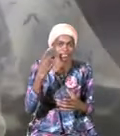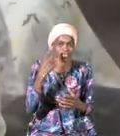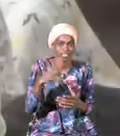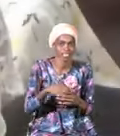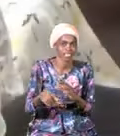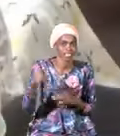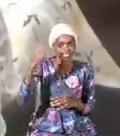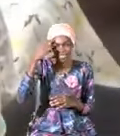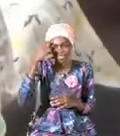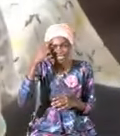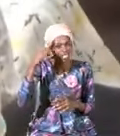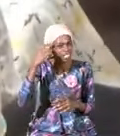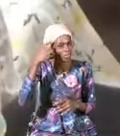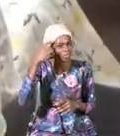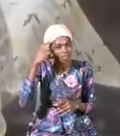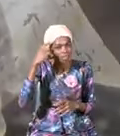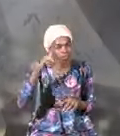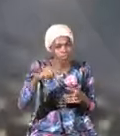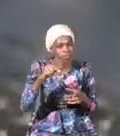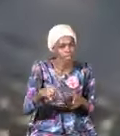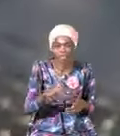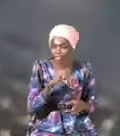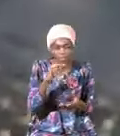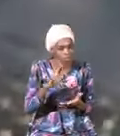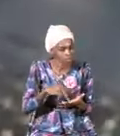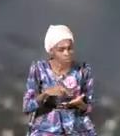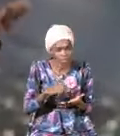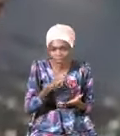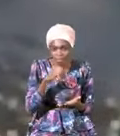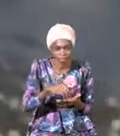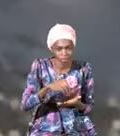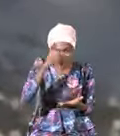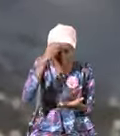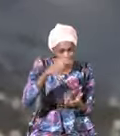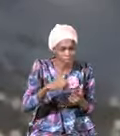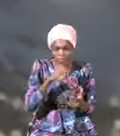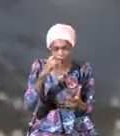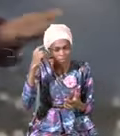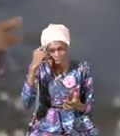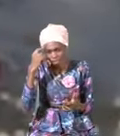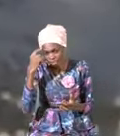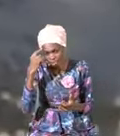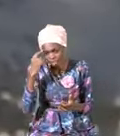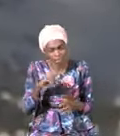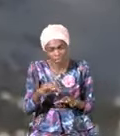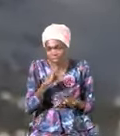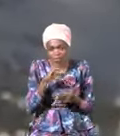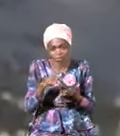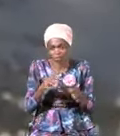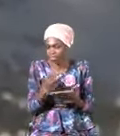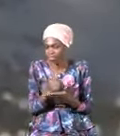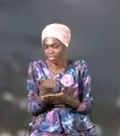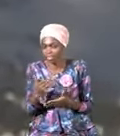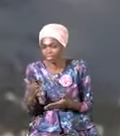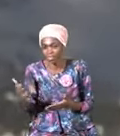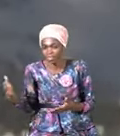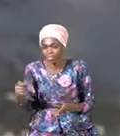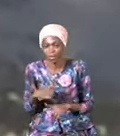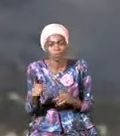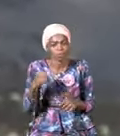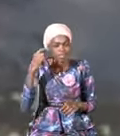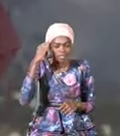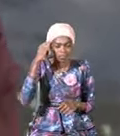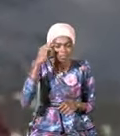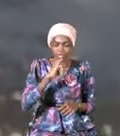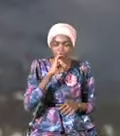goes down. Cannot read, cannot learn, cannot think, cannot do anything. When the brain is